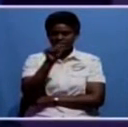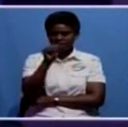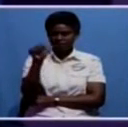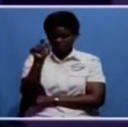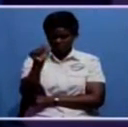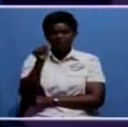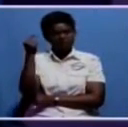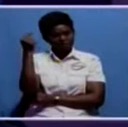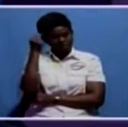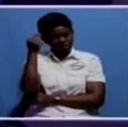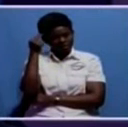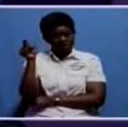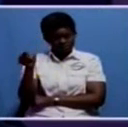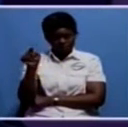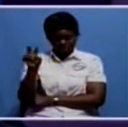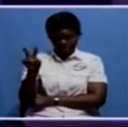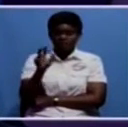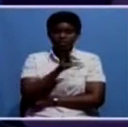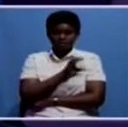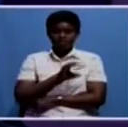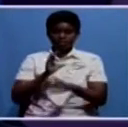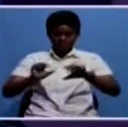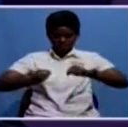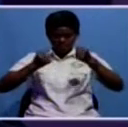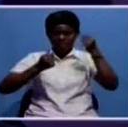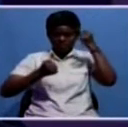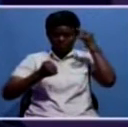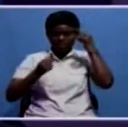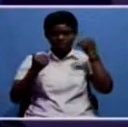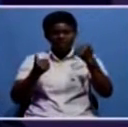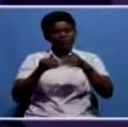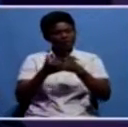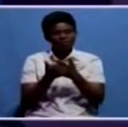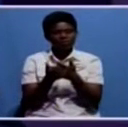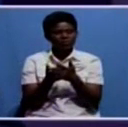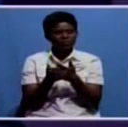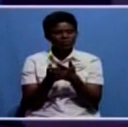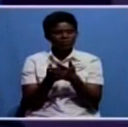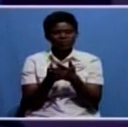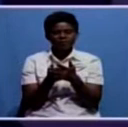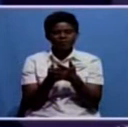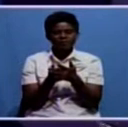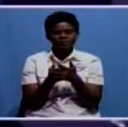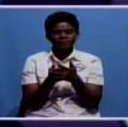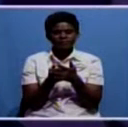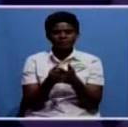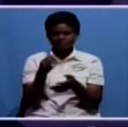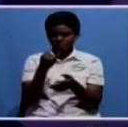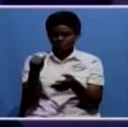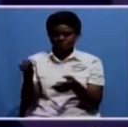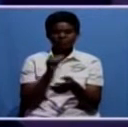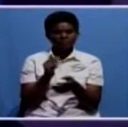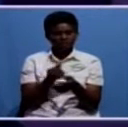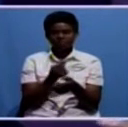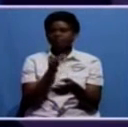this. And should Zambians expect a drawn-out battle, protracted battle? Well, the issue is that we are not there